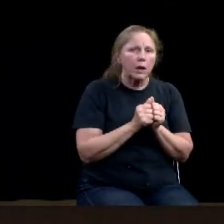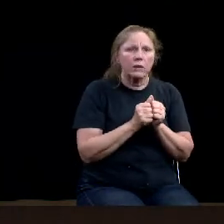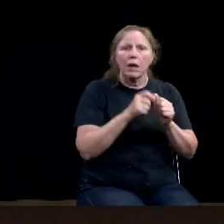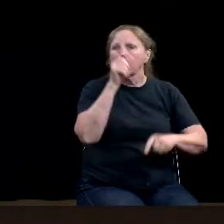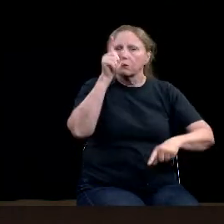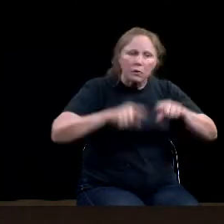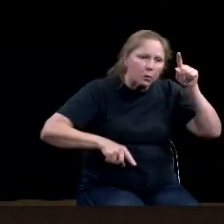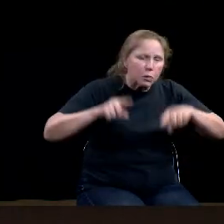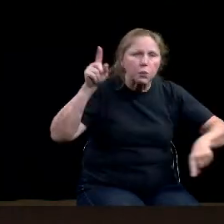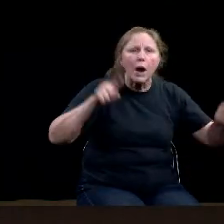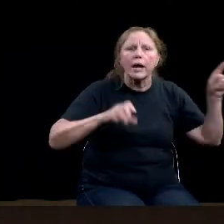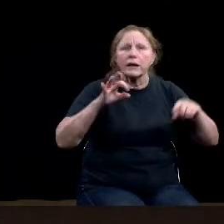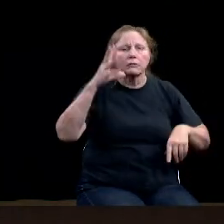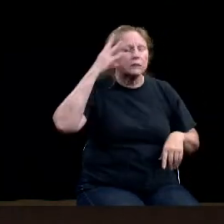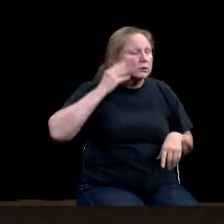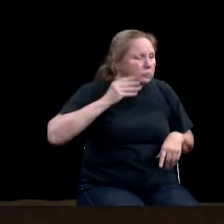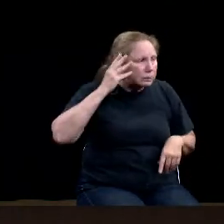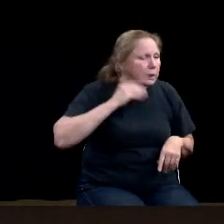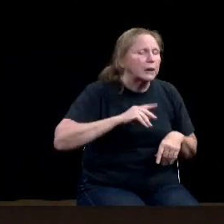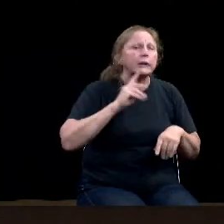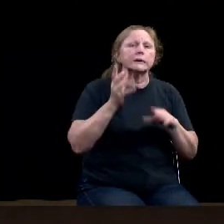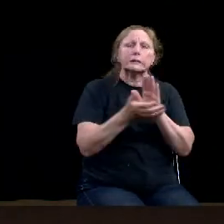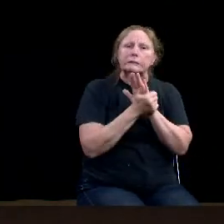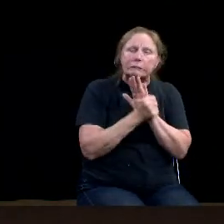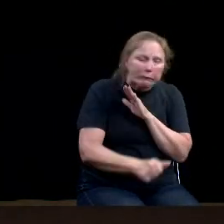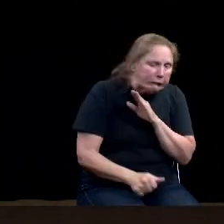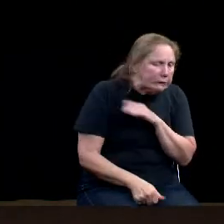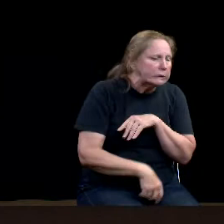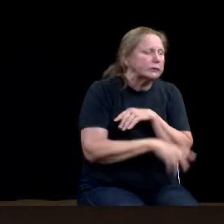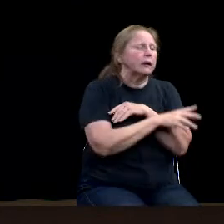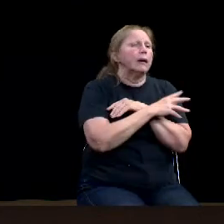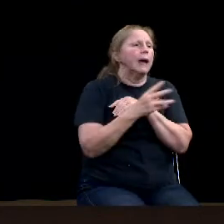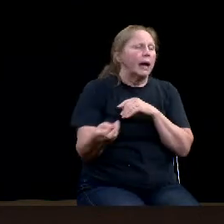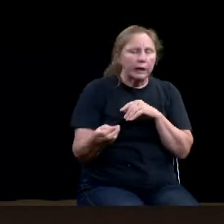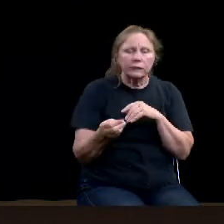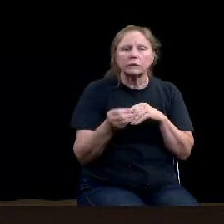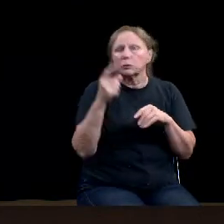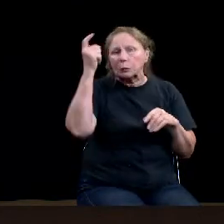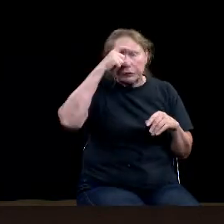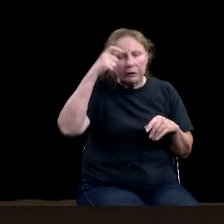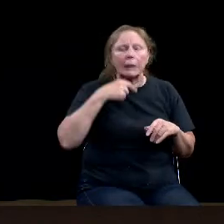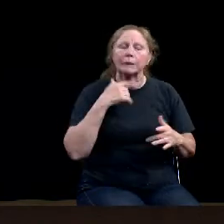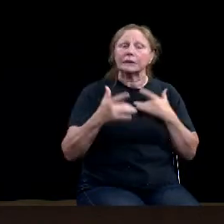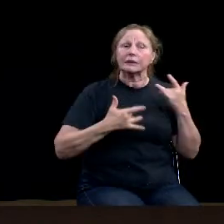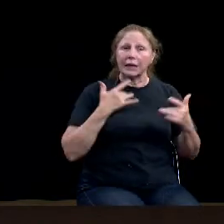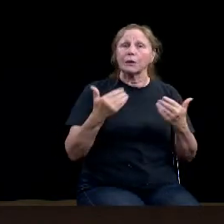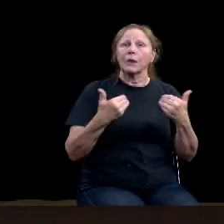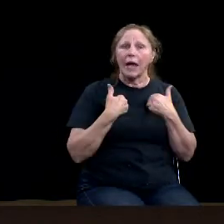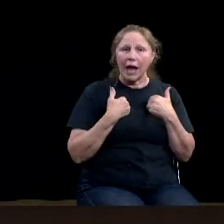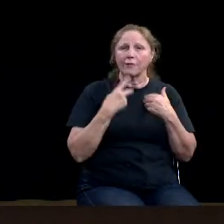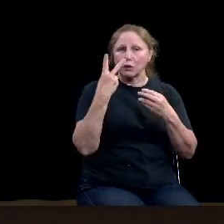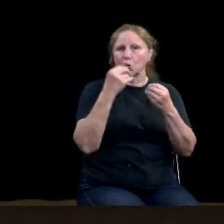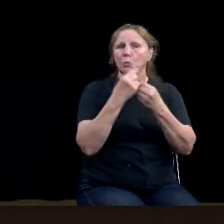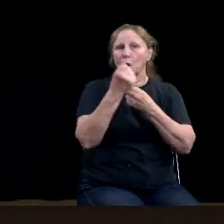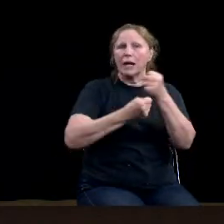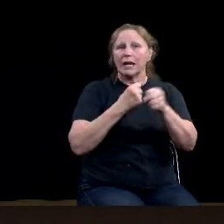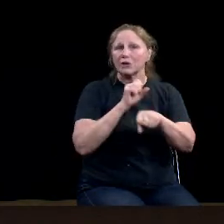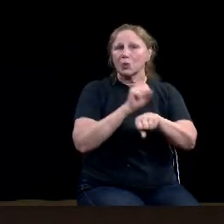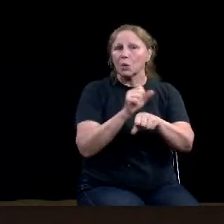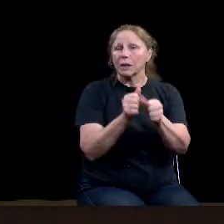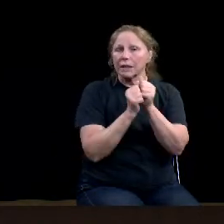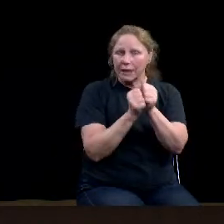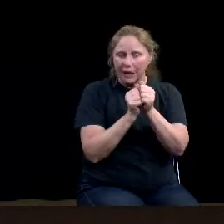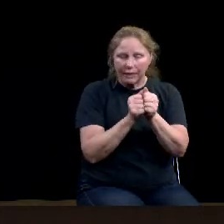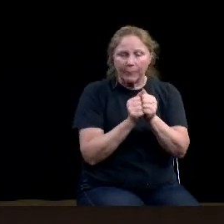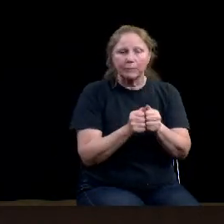next 2 years to work together. We just got off of 8 hours of working together, and I ran on addressing